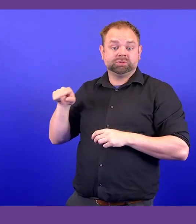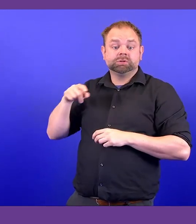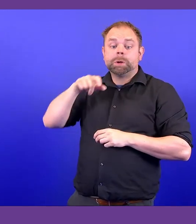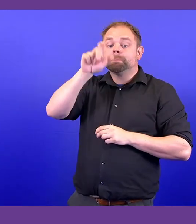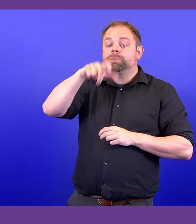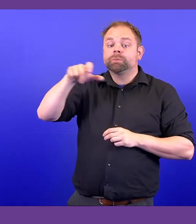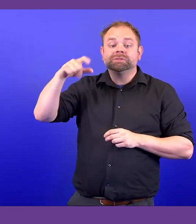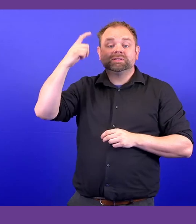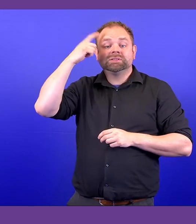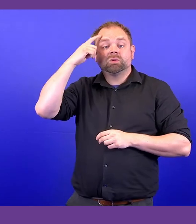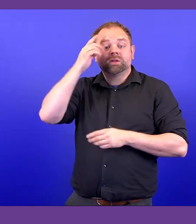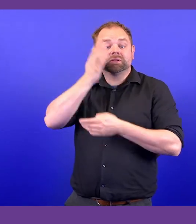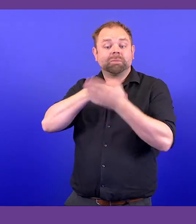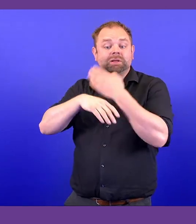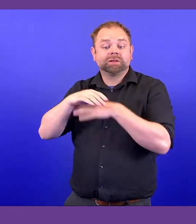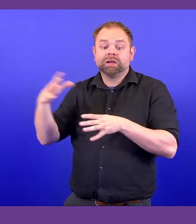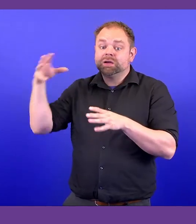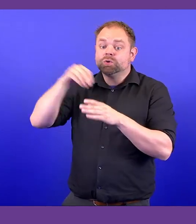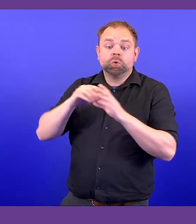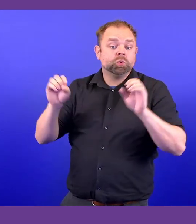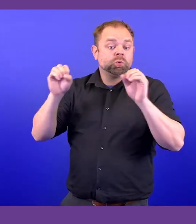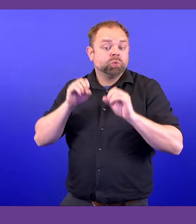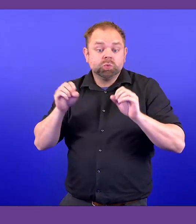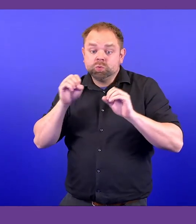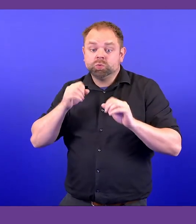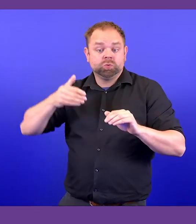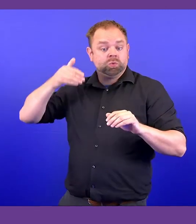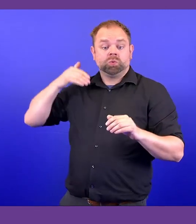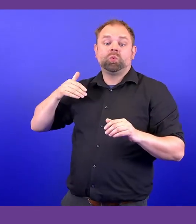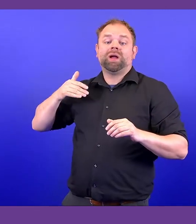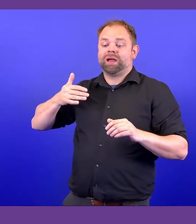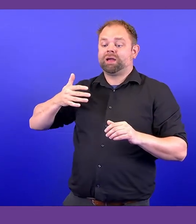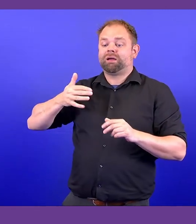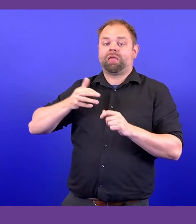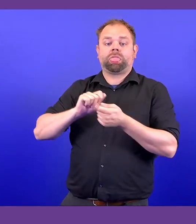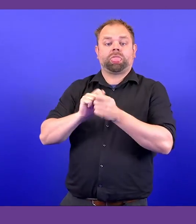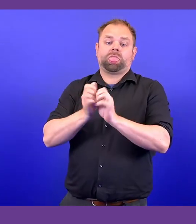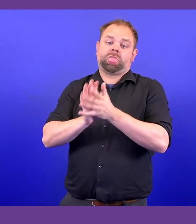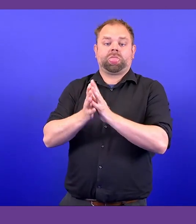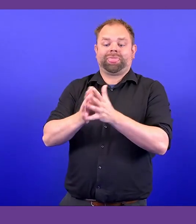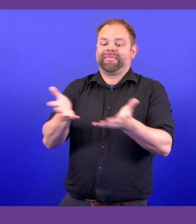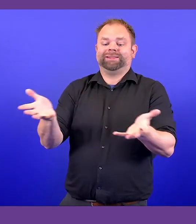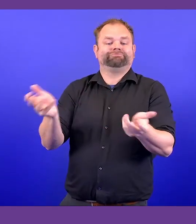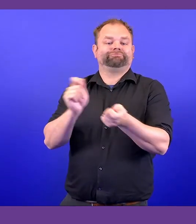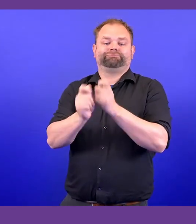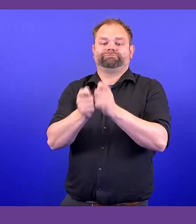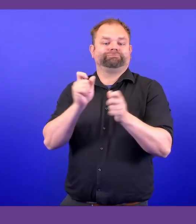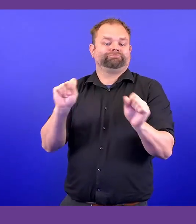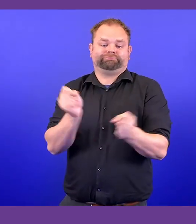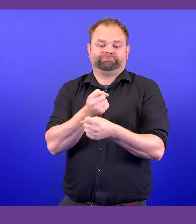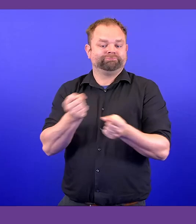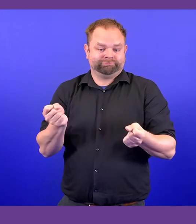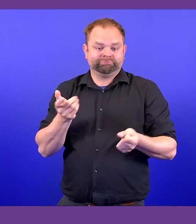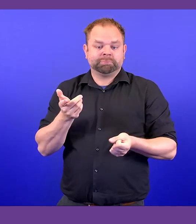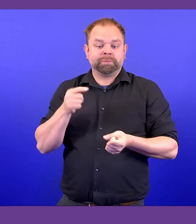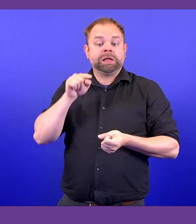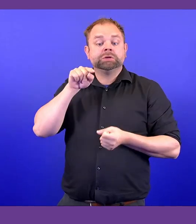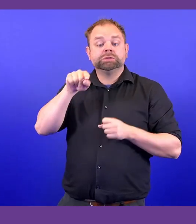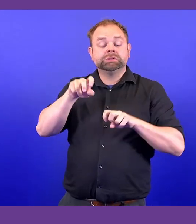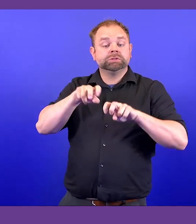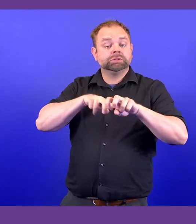Transport organizations should have meetings with people with intellectual disabilities to hear their views on public